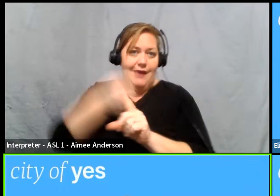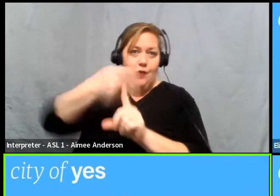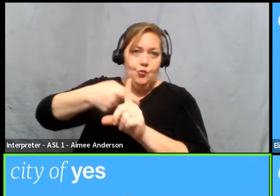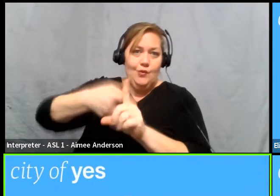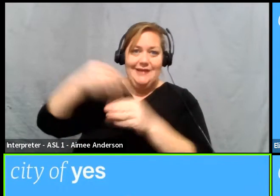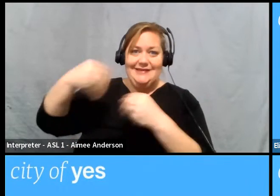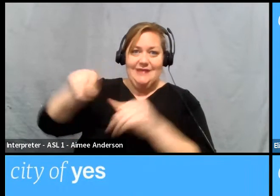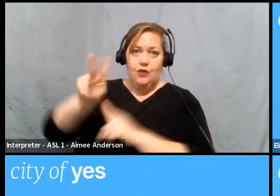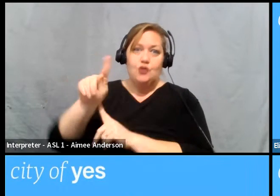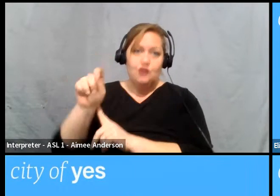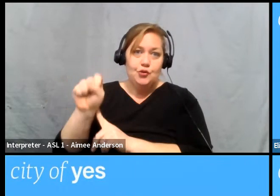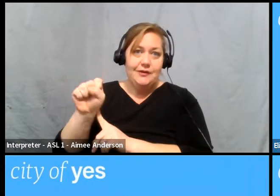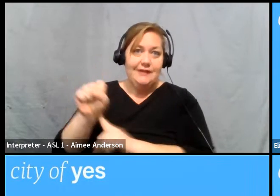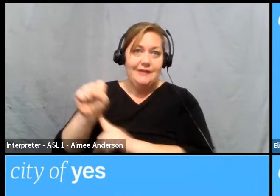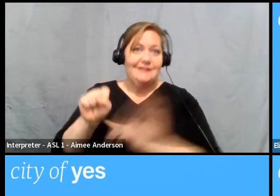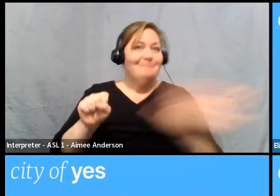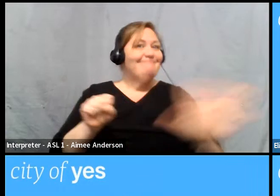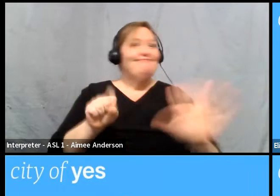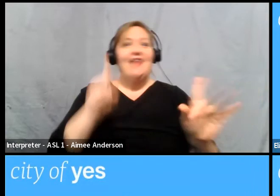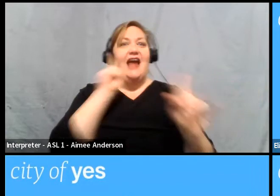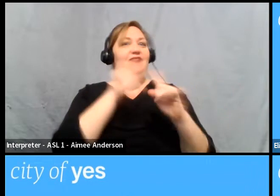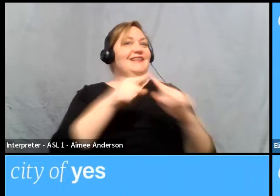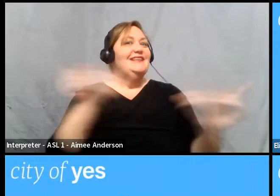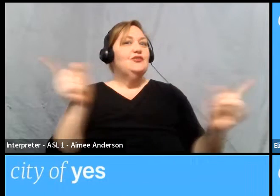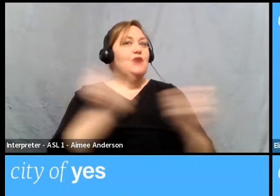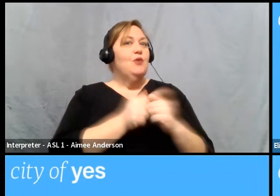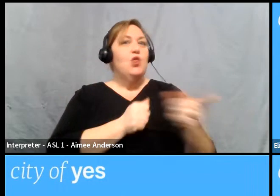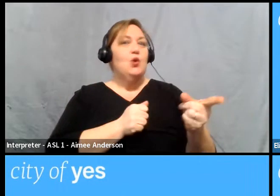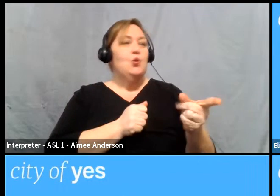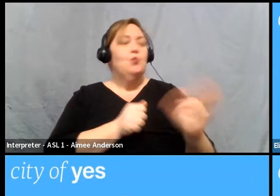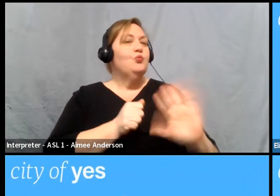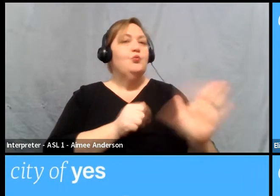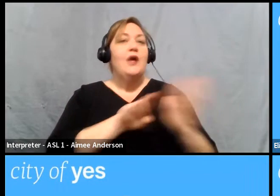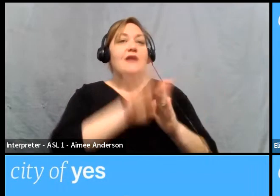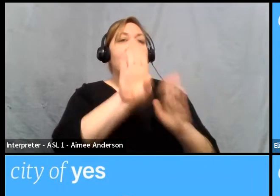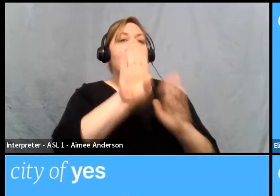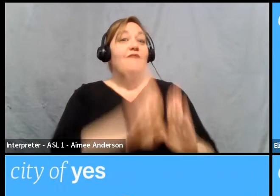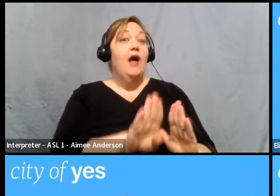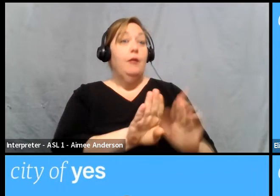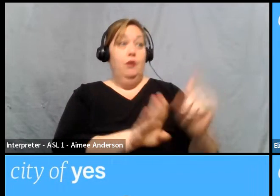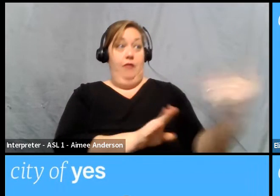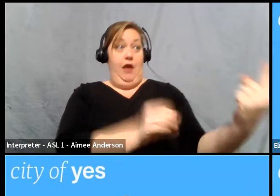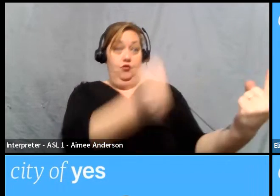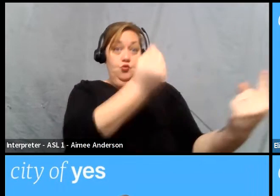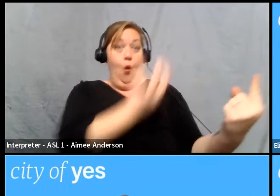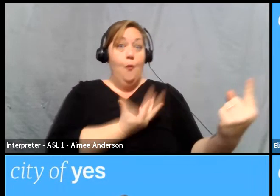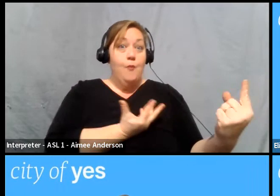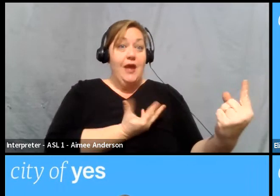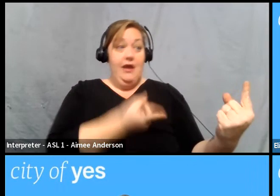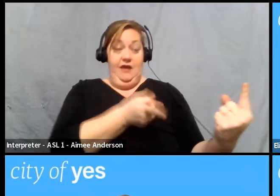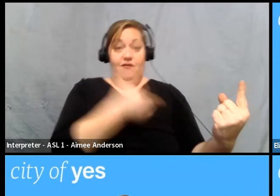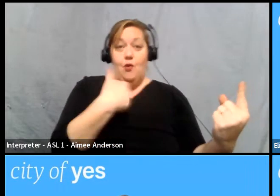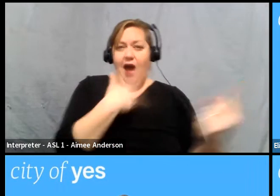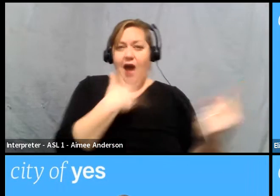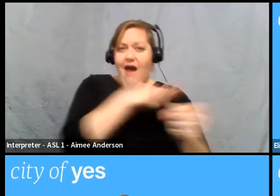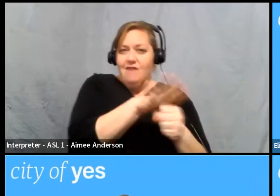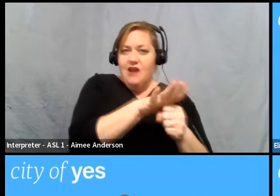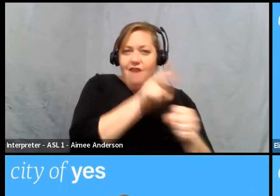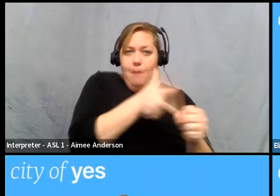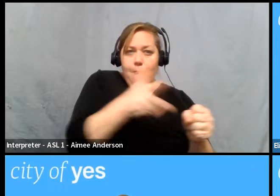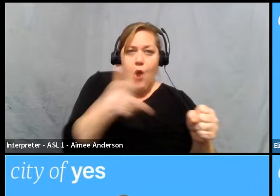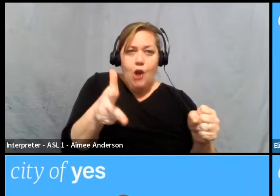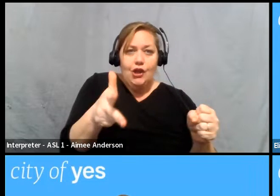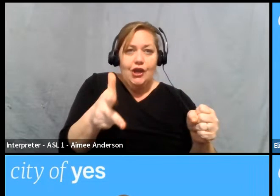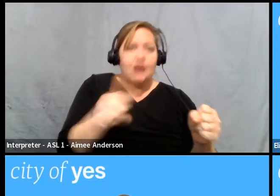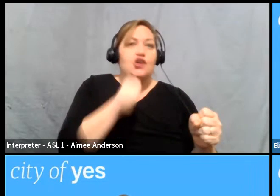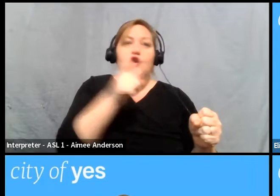those units. I have to disagree with you. A developer once told me that if you have enough parking, you